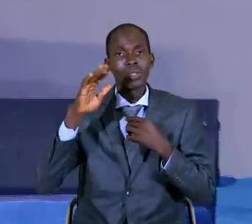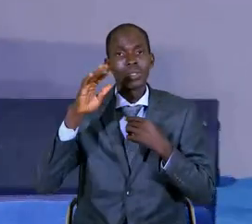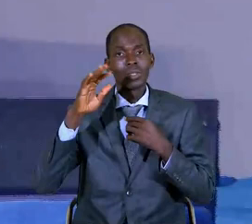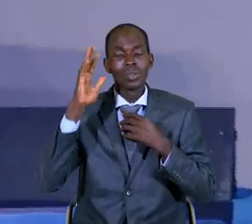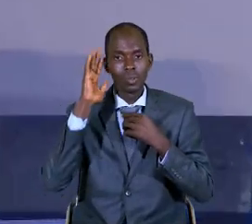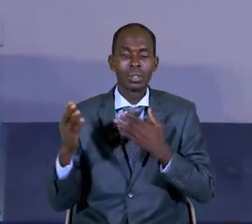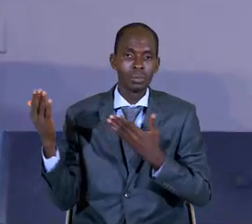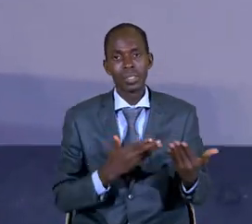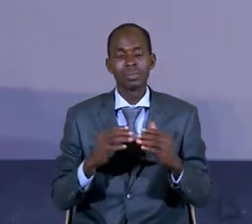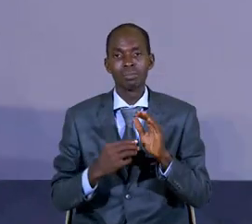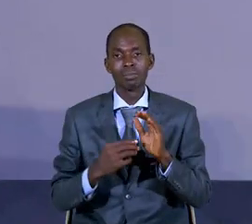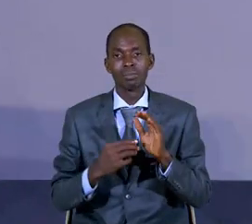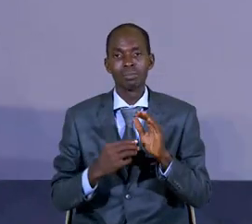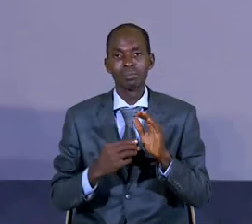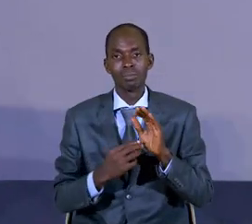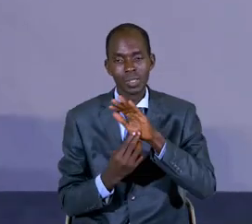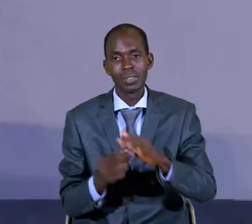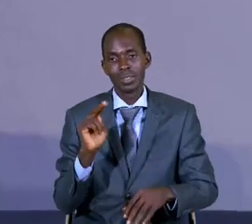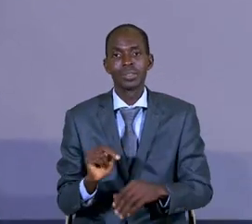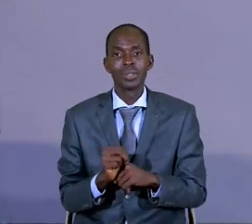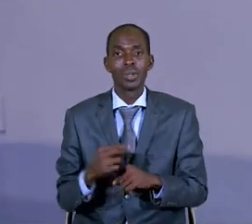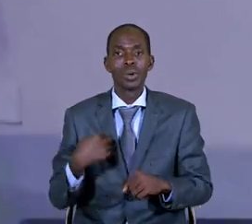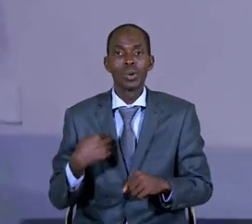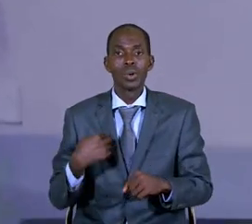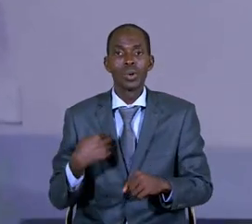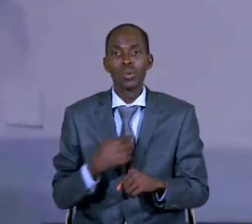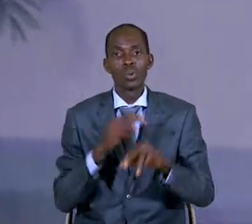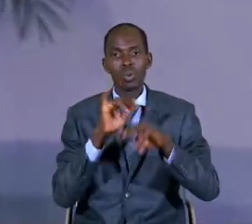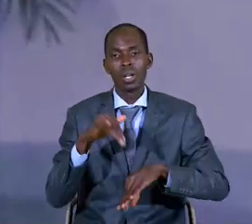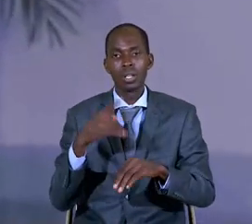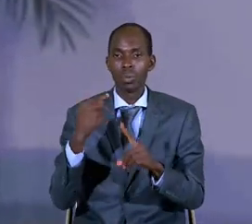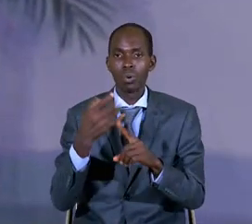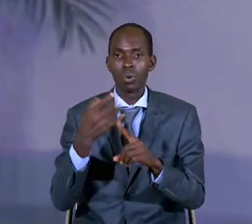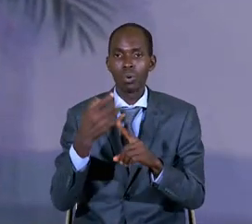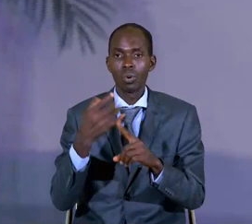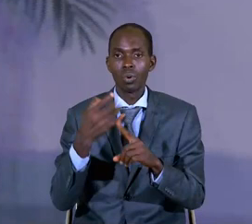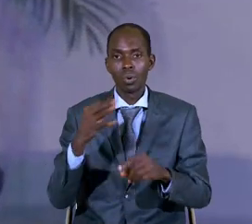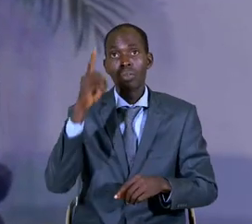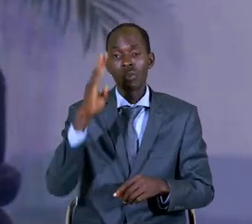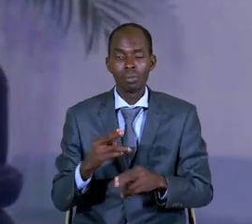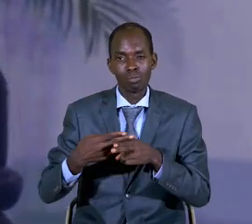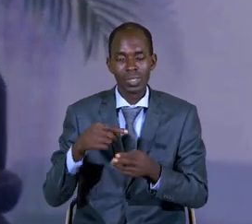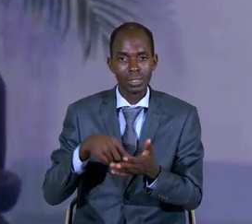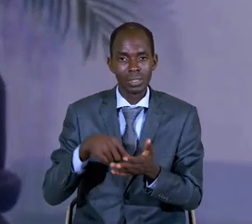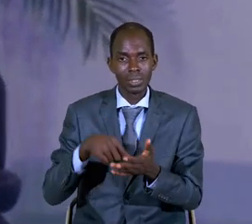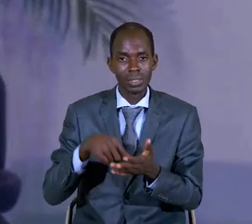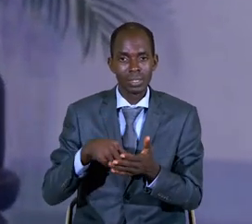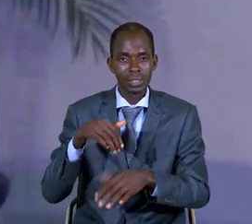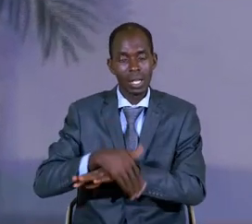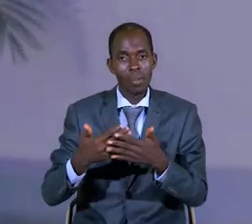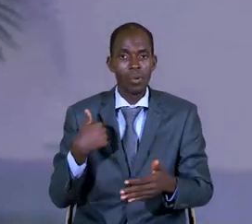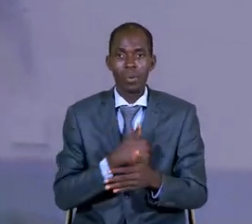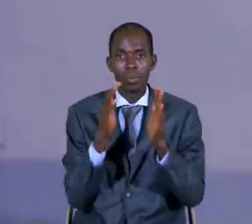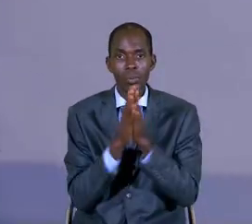bring manifestation. We're looking at the word of God briefly tonight before we pray. And we're looking